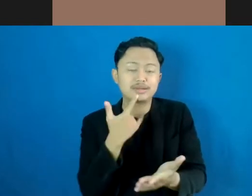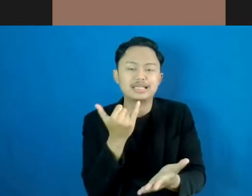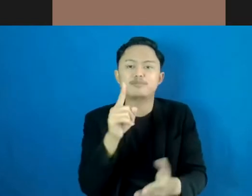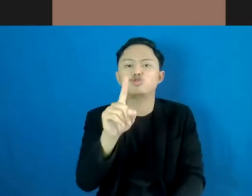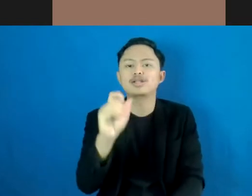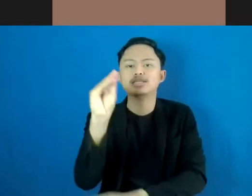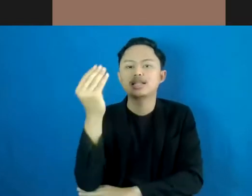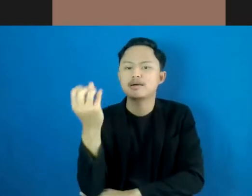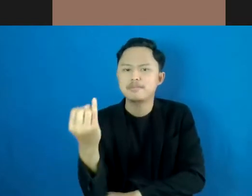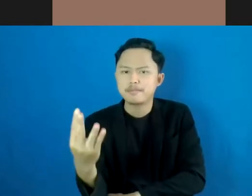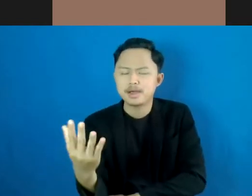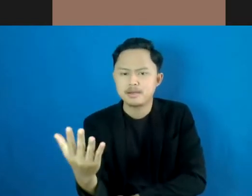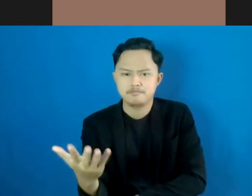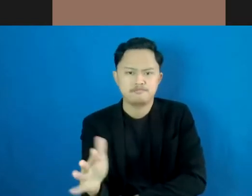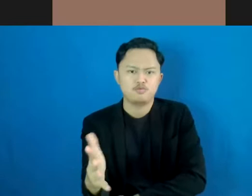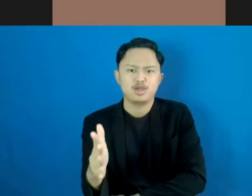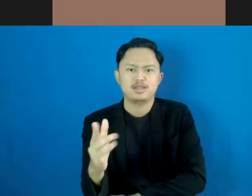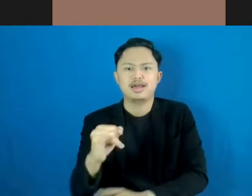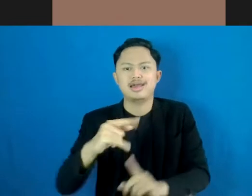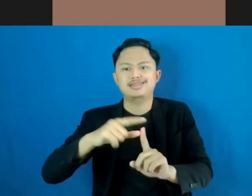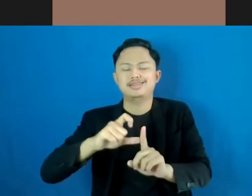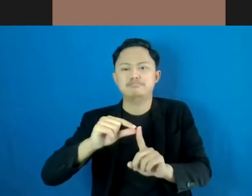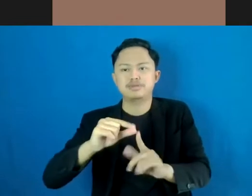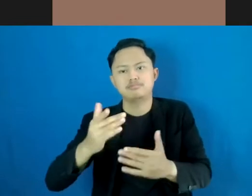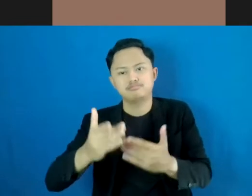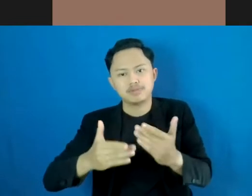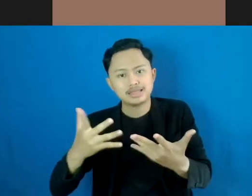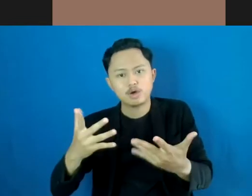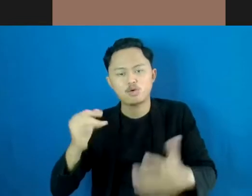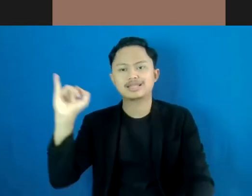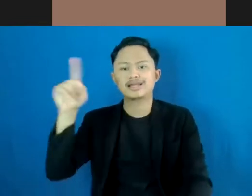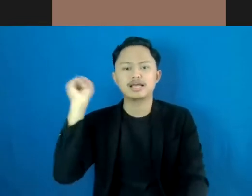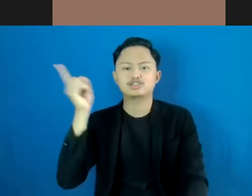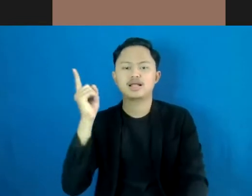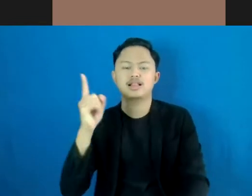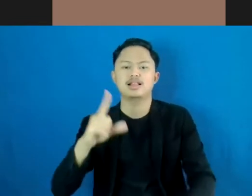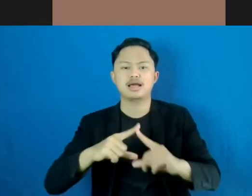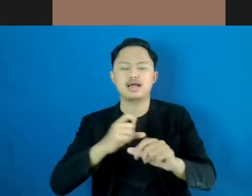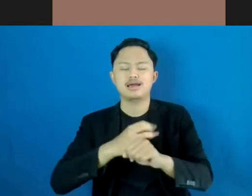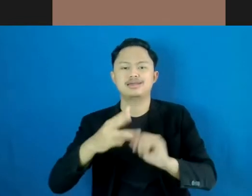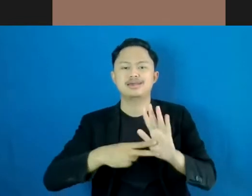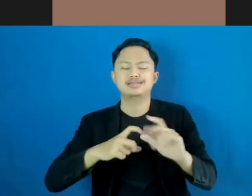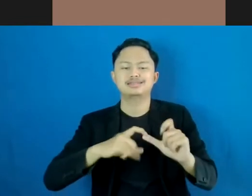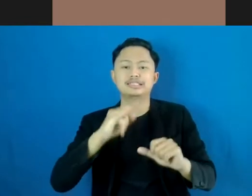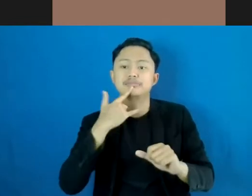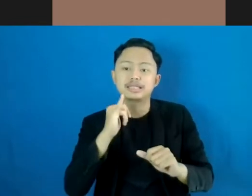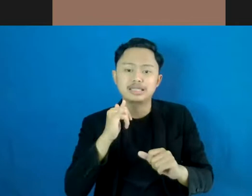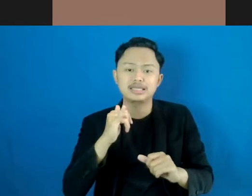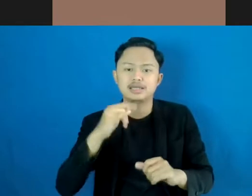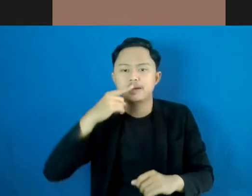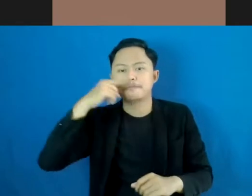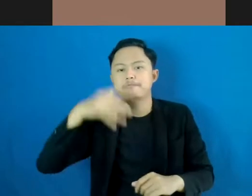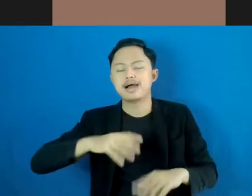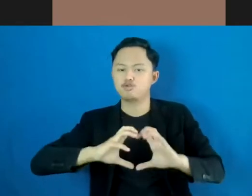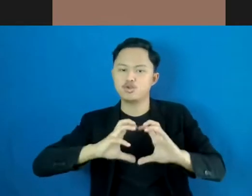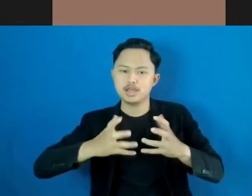can approach through ITDP any international funding agencies like World Bank, which will come and give you